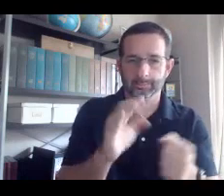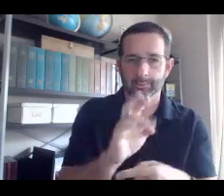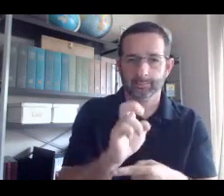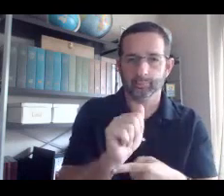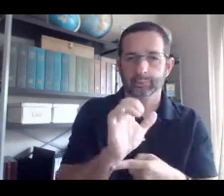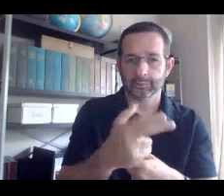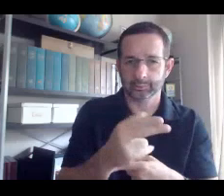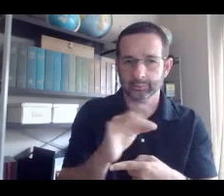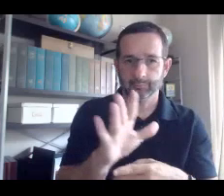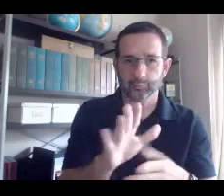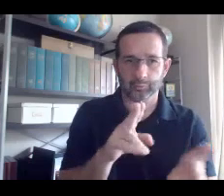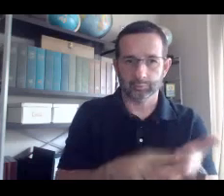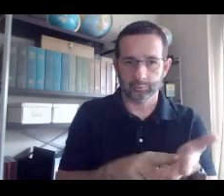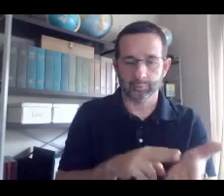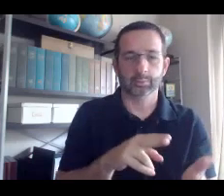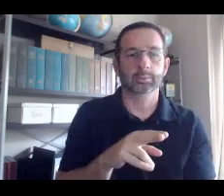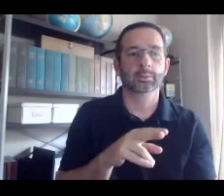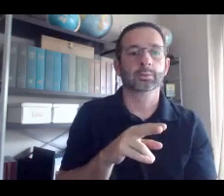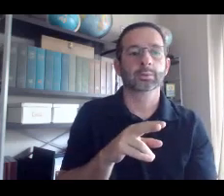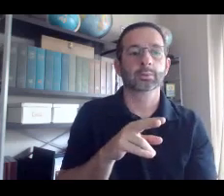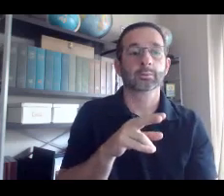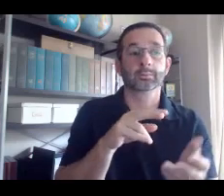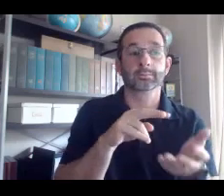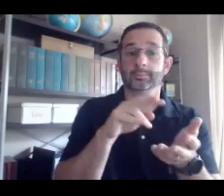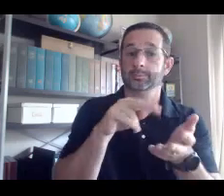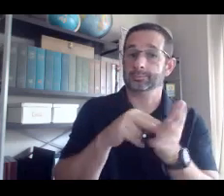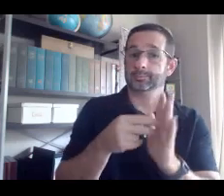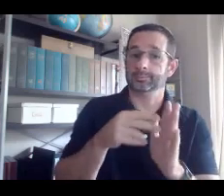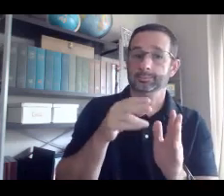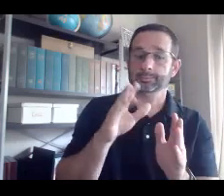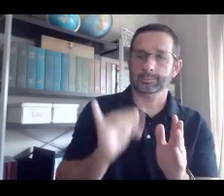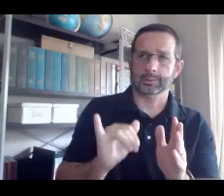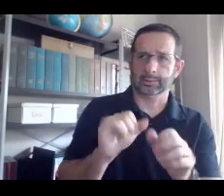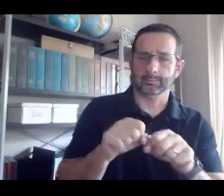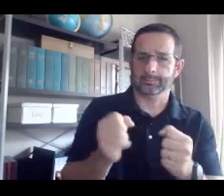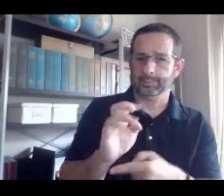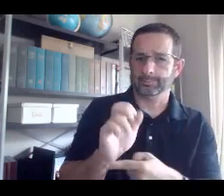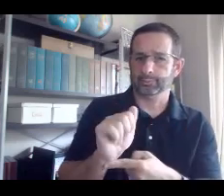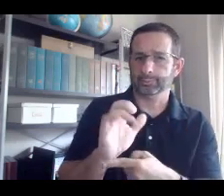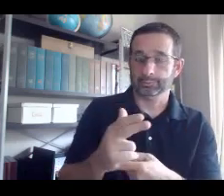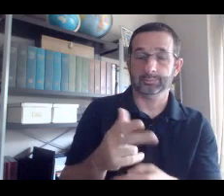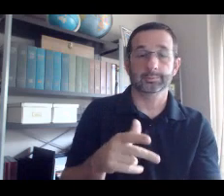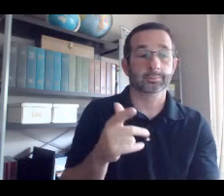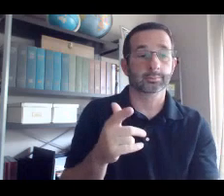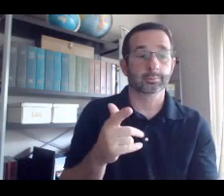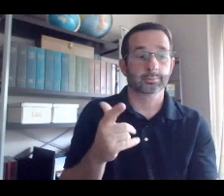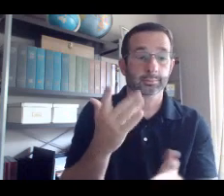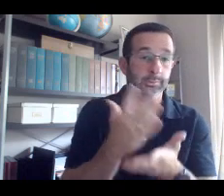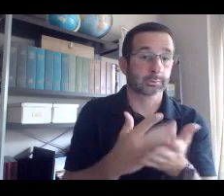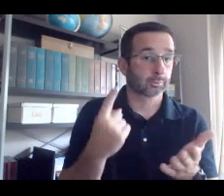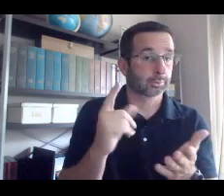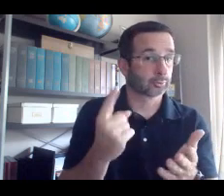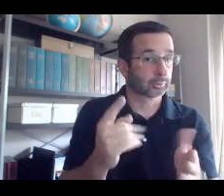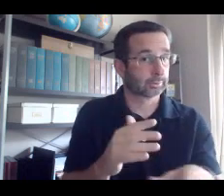this occurs when you are also in a breach of your contract, which means